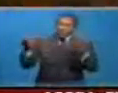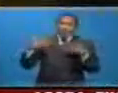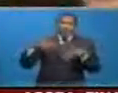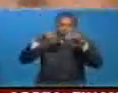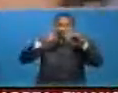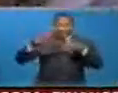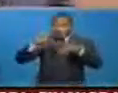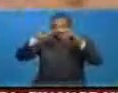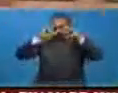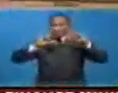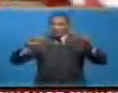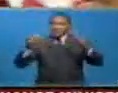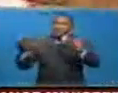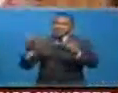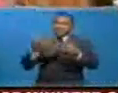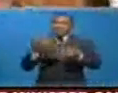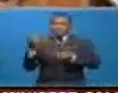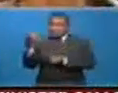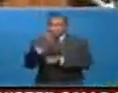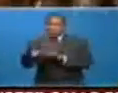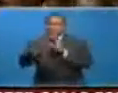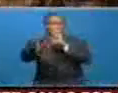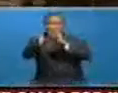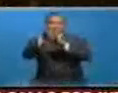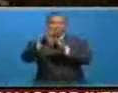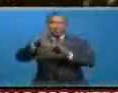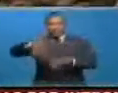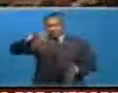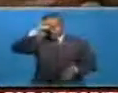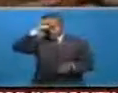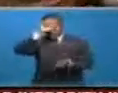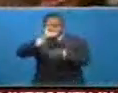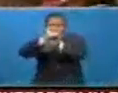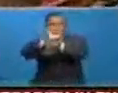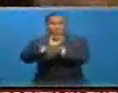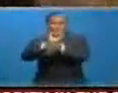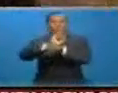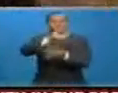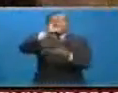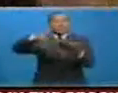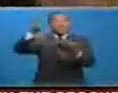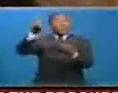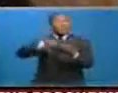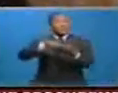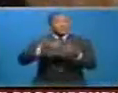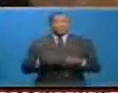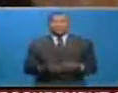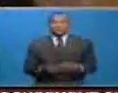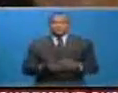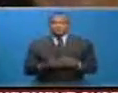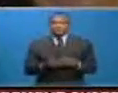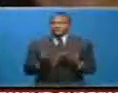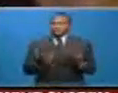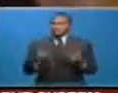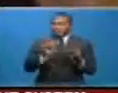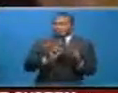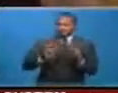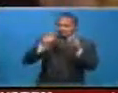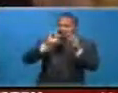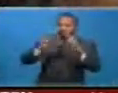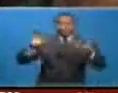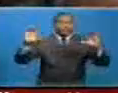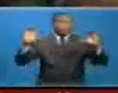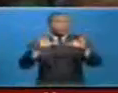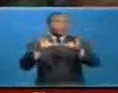to champion the cause of instituting a day for the remembrance of the abolition of slavery. The movement has also presented a plaque